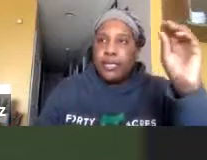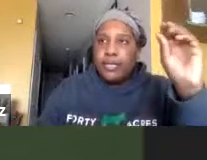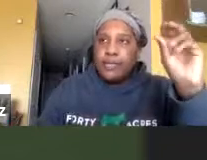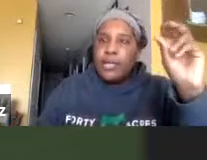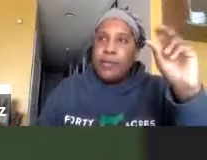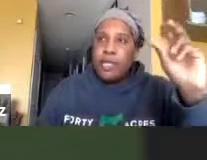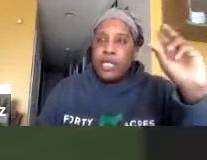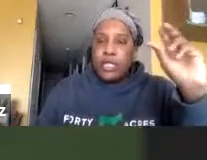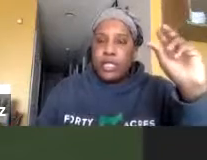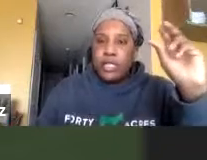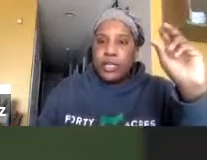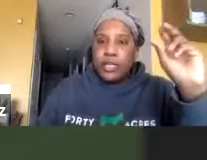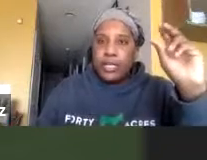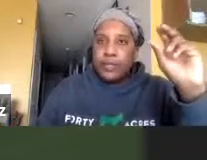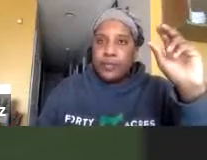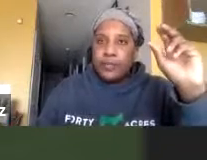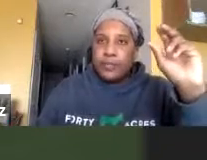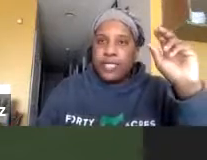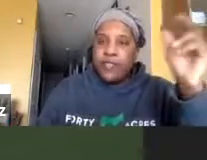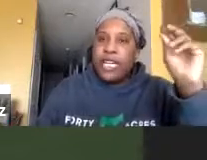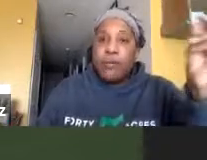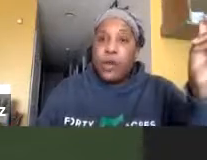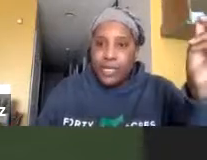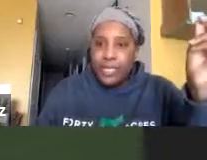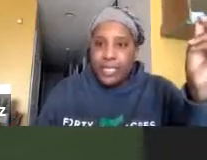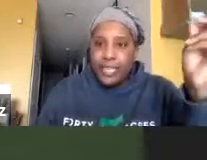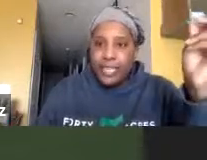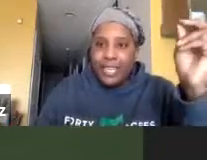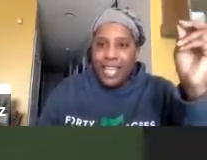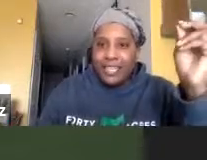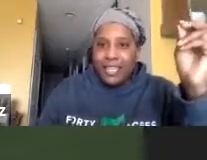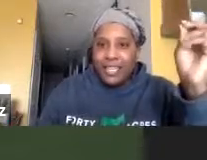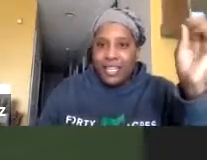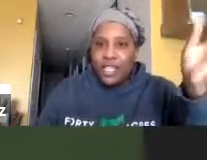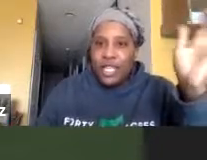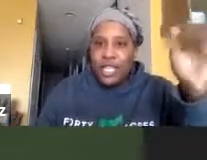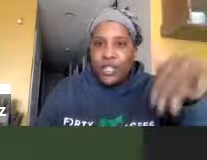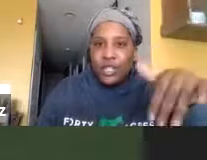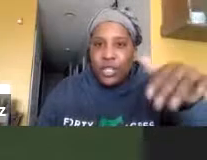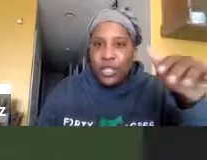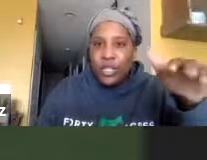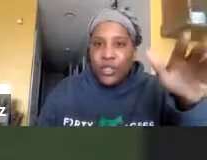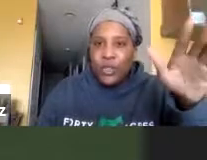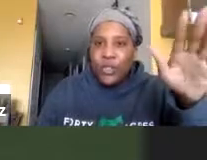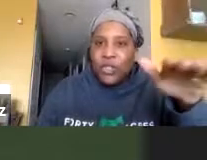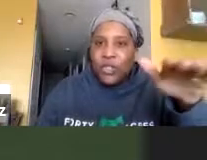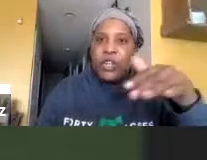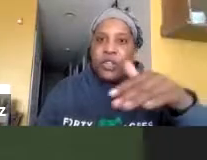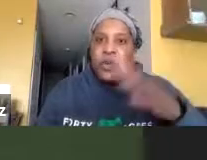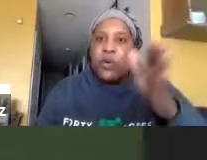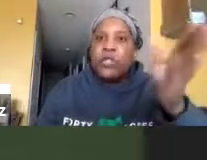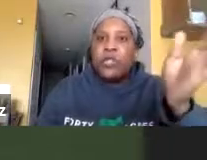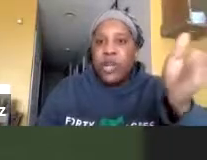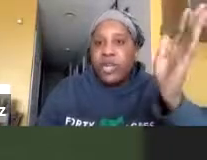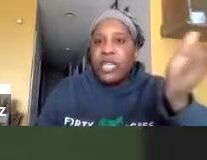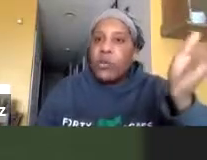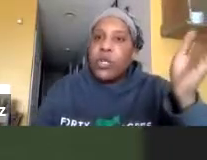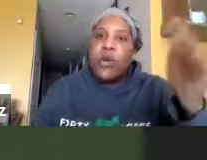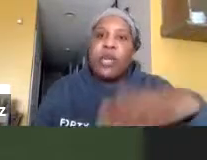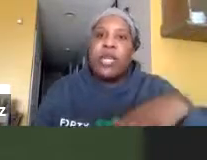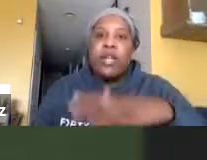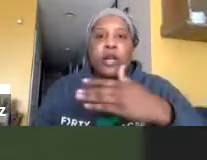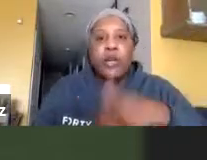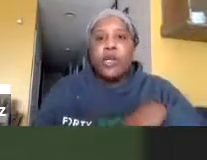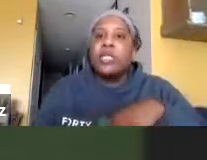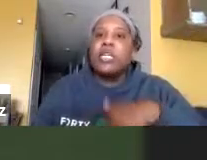this, sometimes that there's defining moments that change the trajectory or the course of where we think